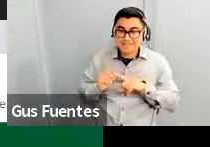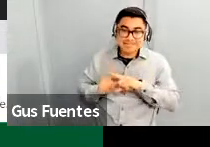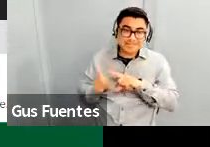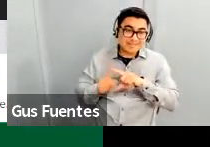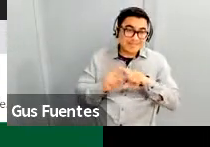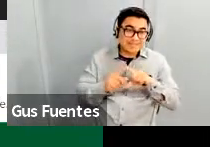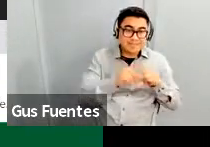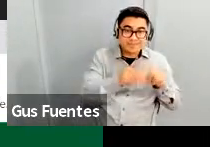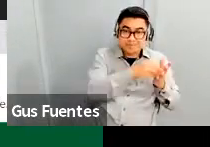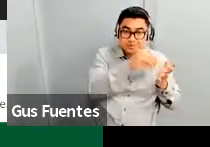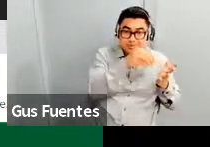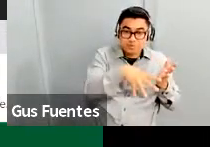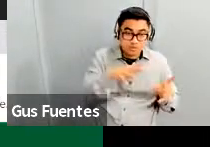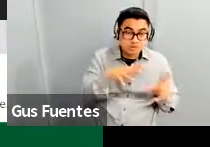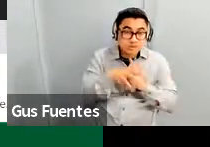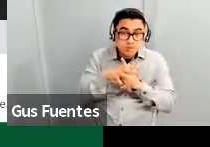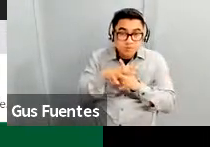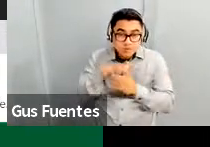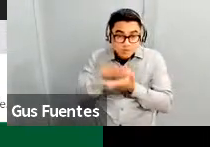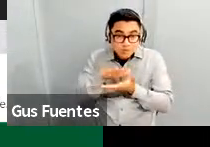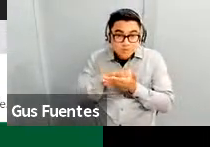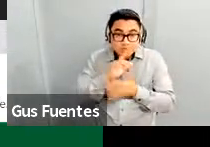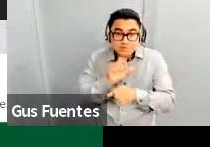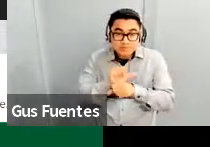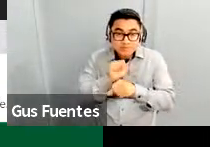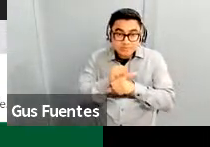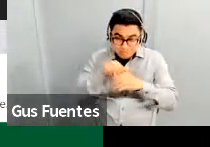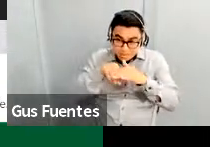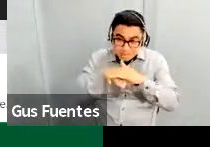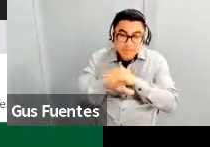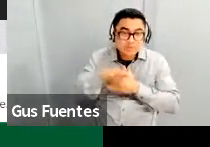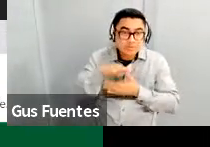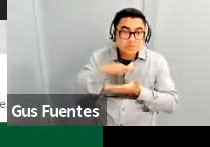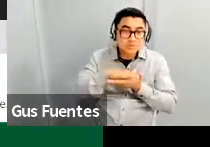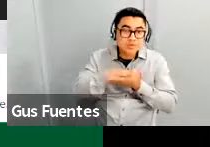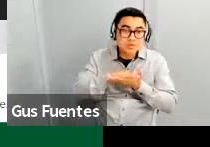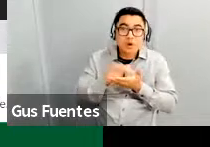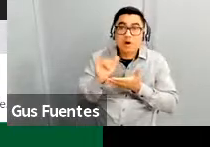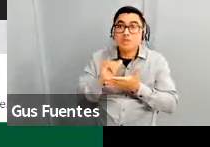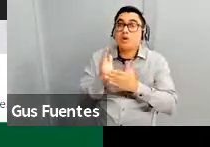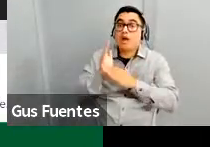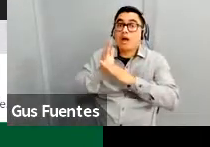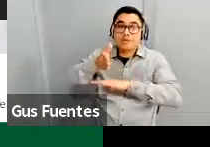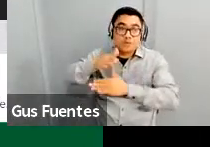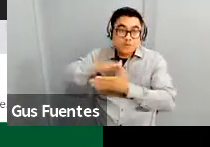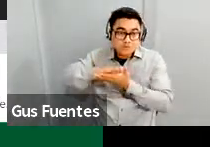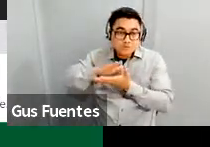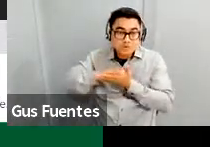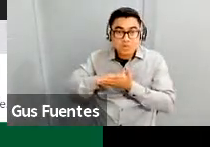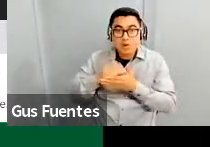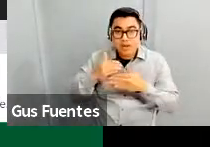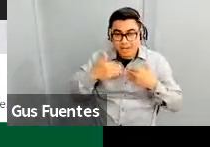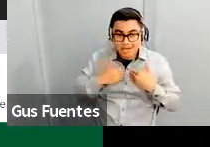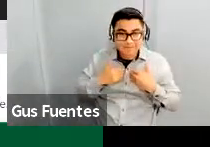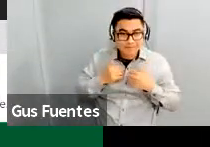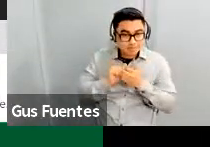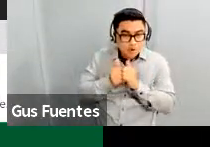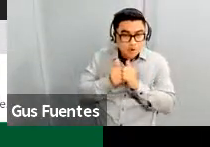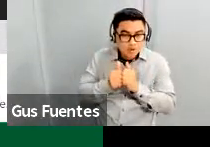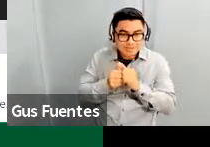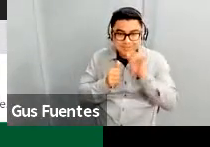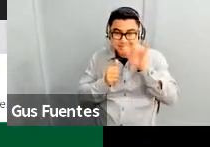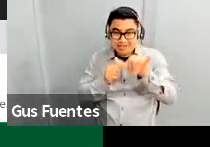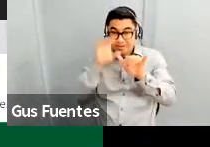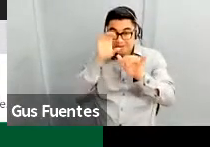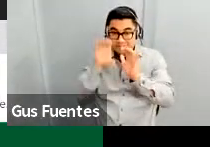in person on our campuses, both during the school day and then for after school activities. This is a recent picture of our Ukiah